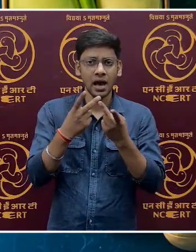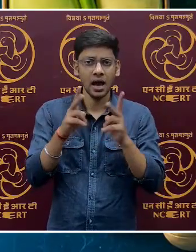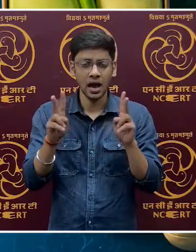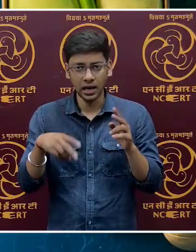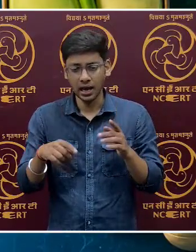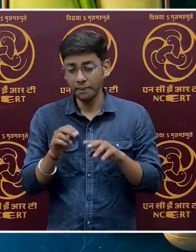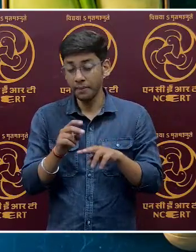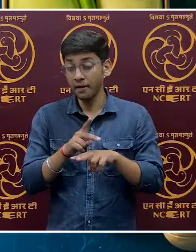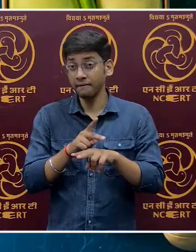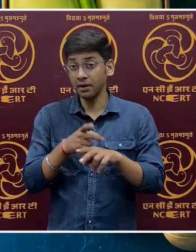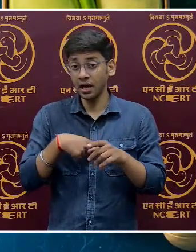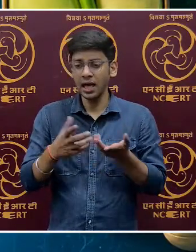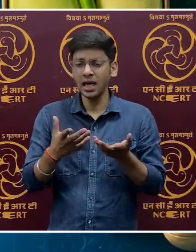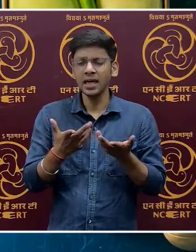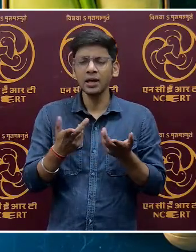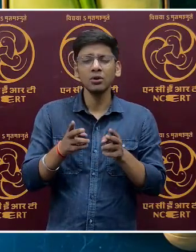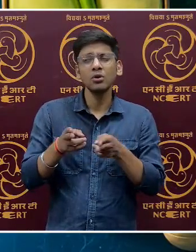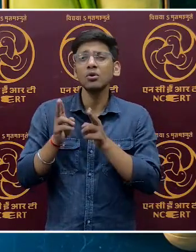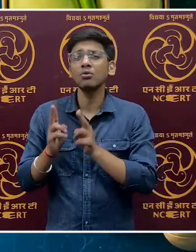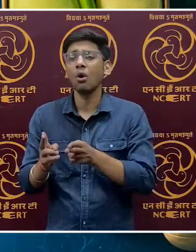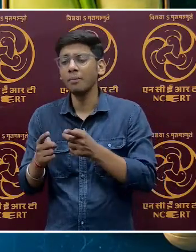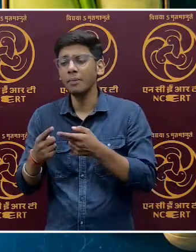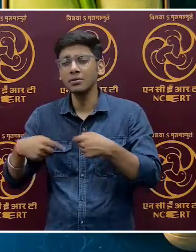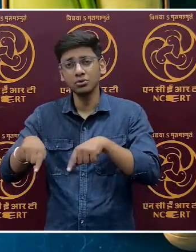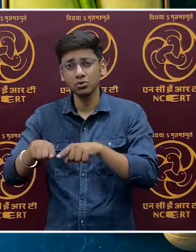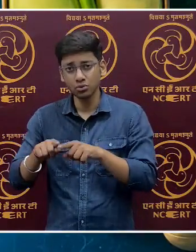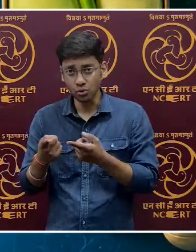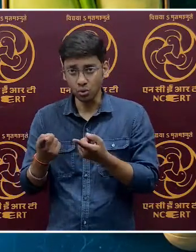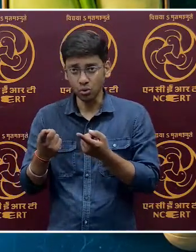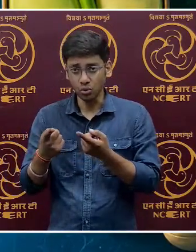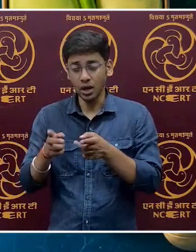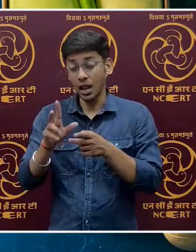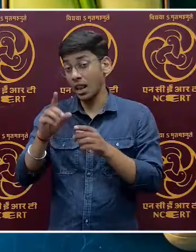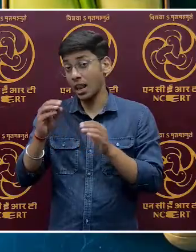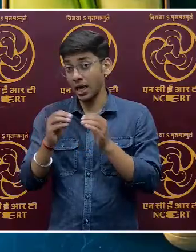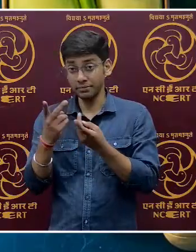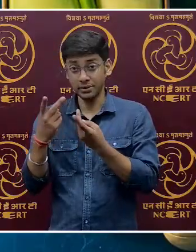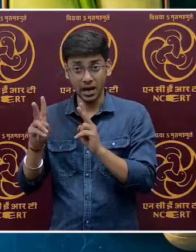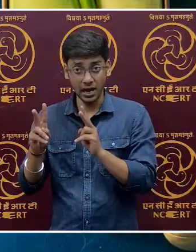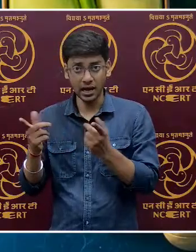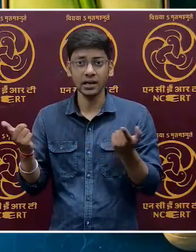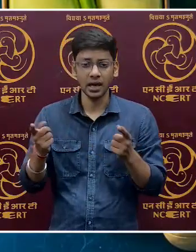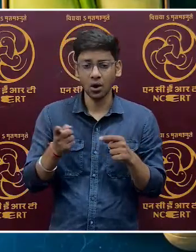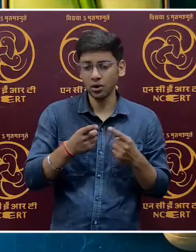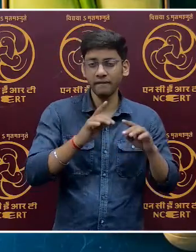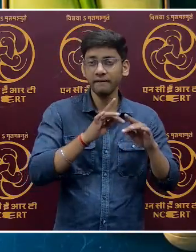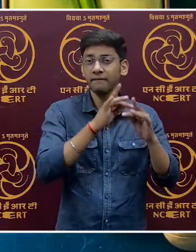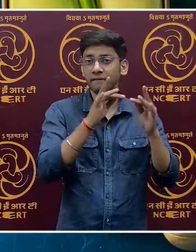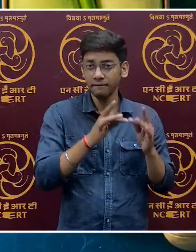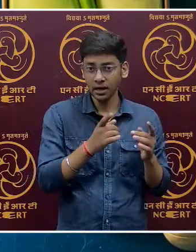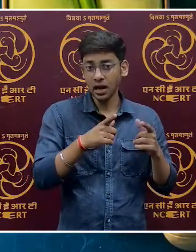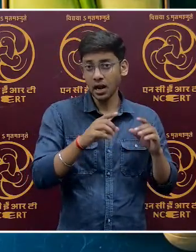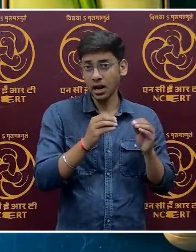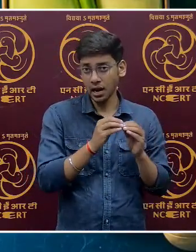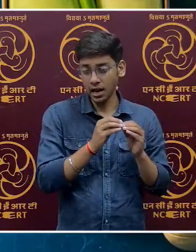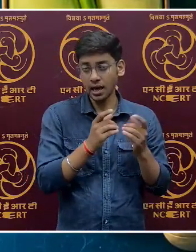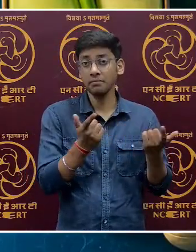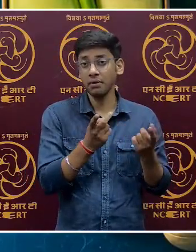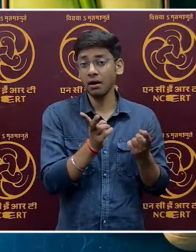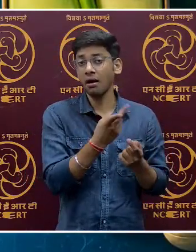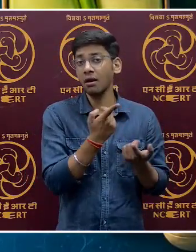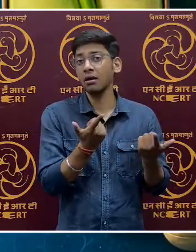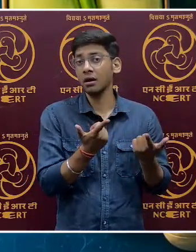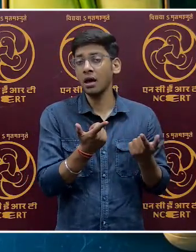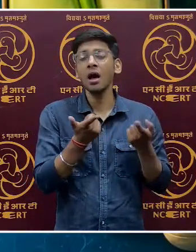physical labs? Okay, thank you so much Tanviji to give me this opportunity to tell basically that why we need to go for the